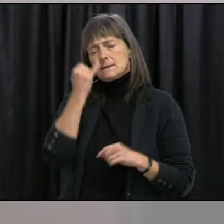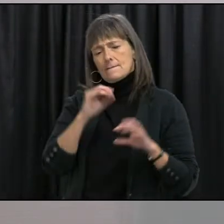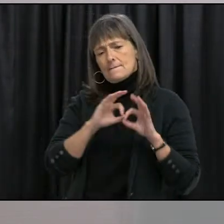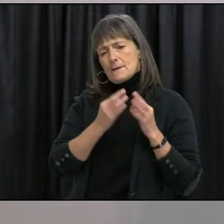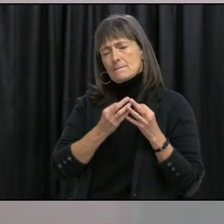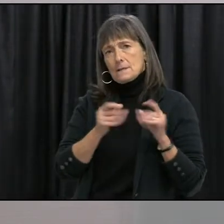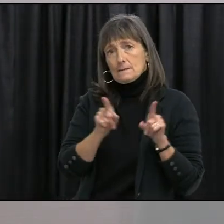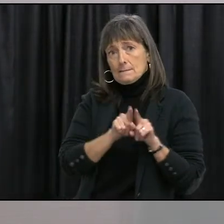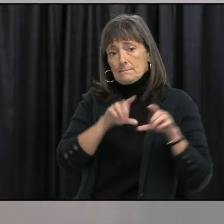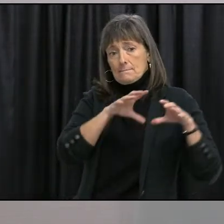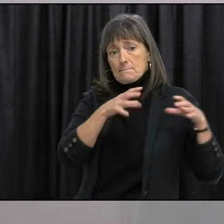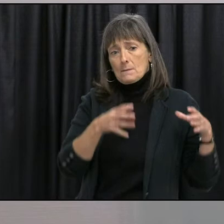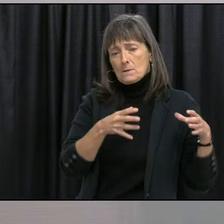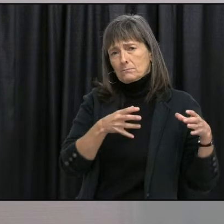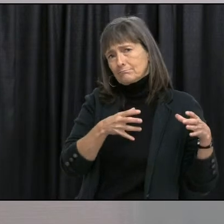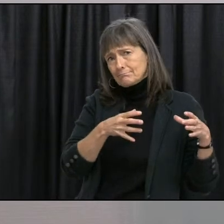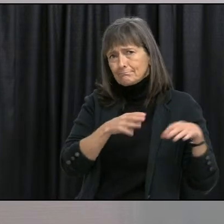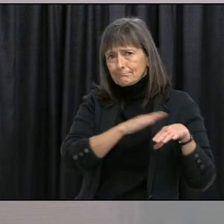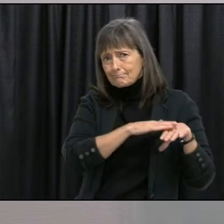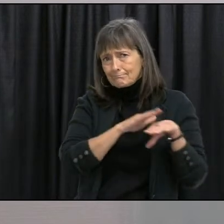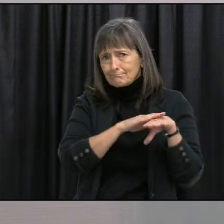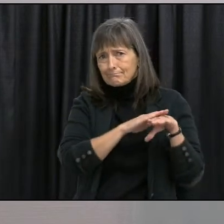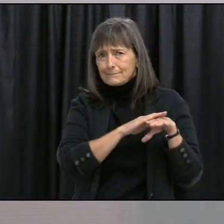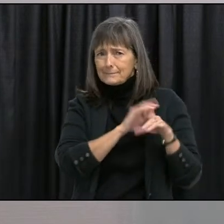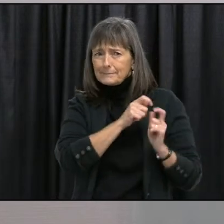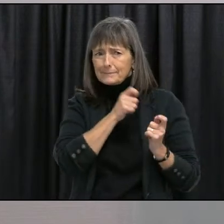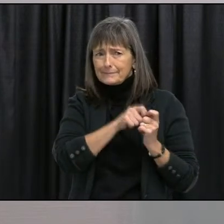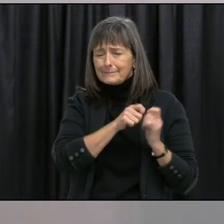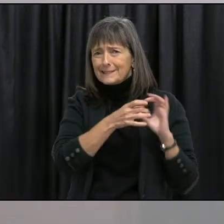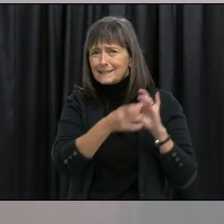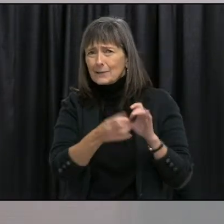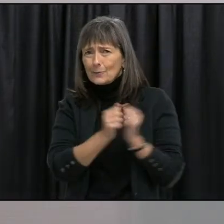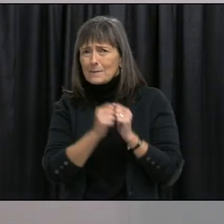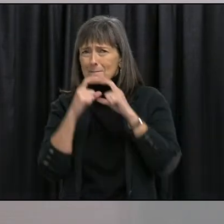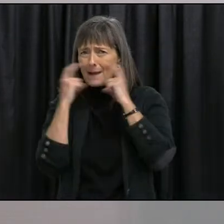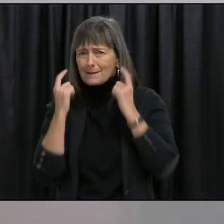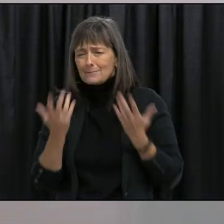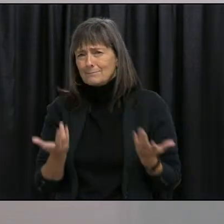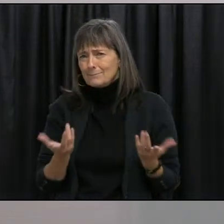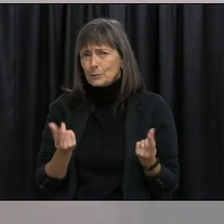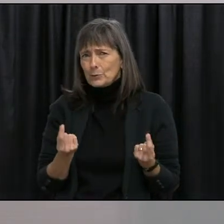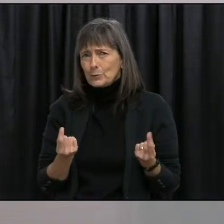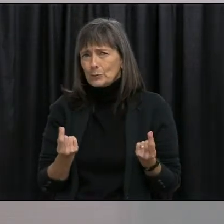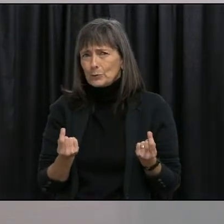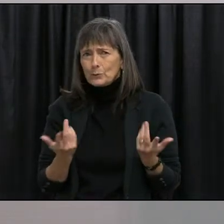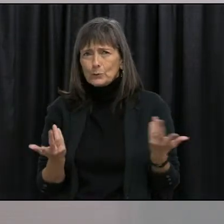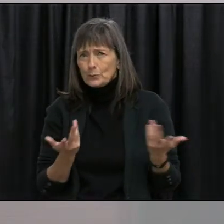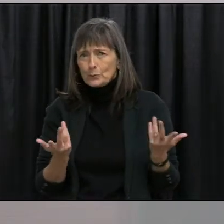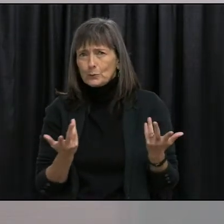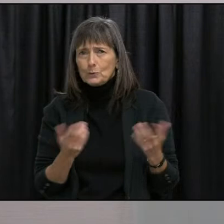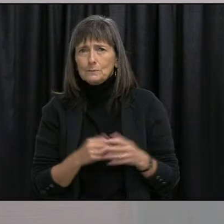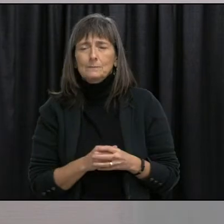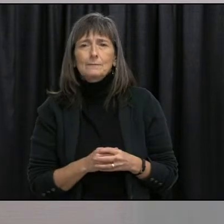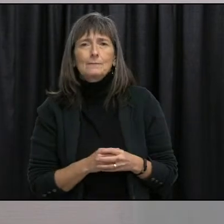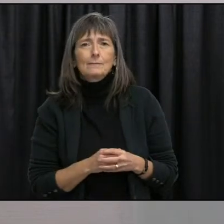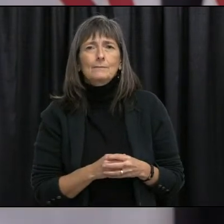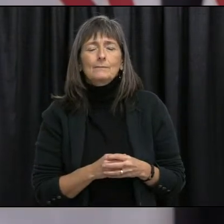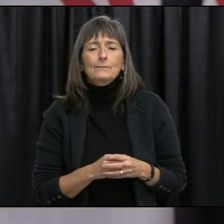kind of guidance do you have specifically with masks this weekend and associating with people over